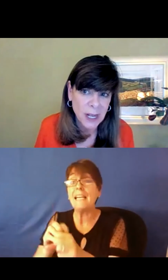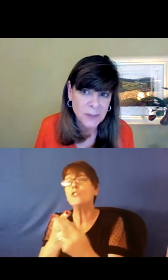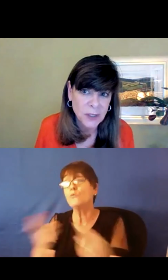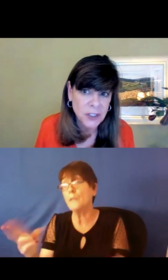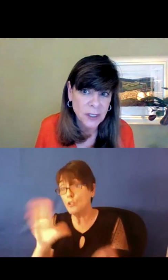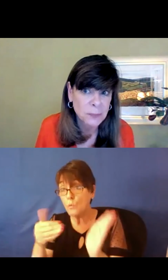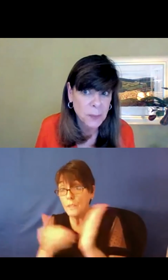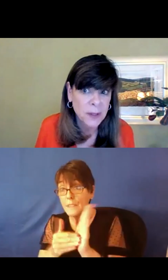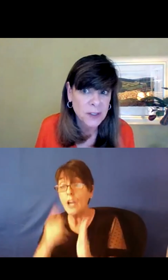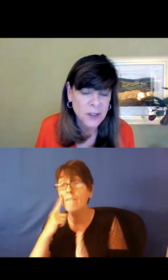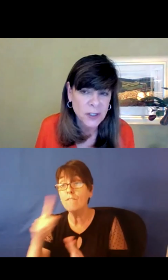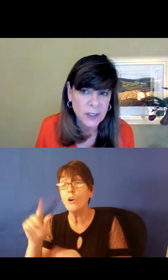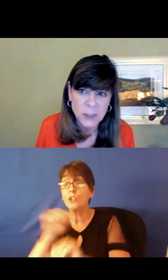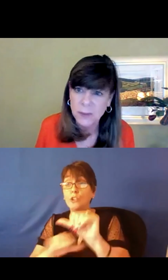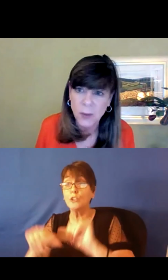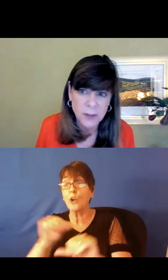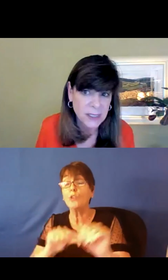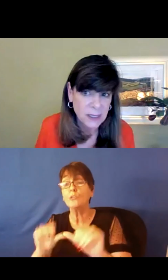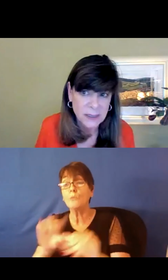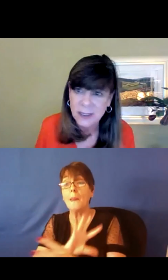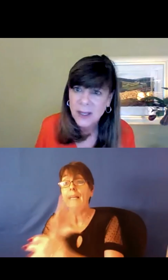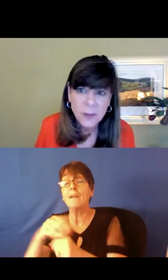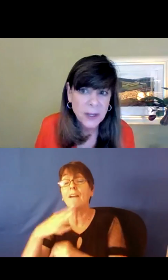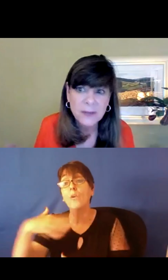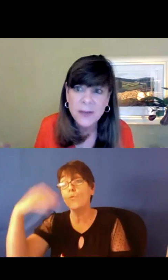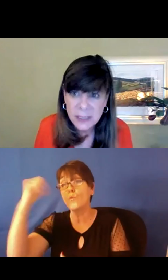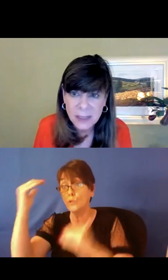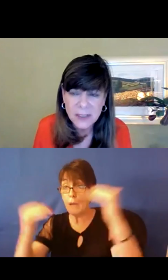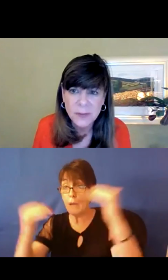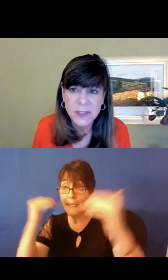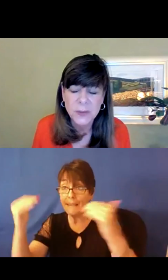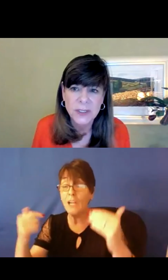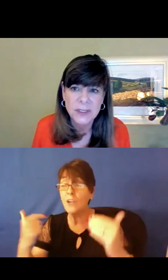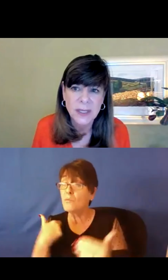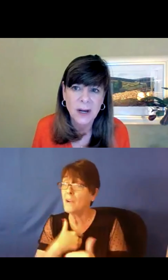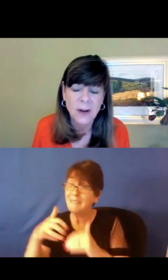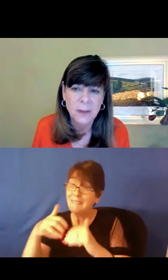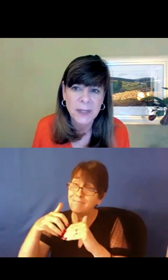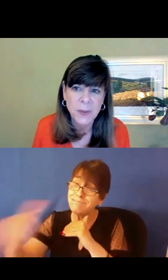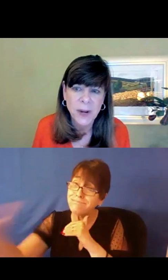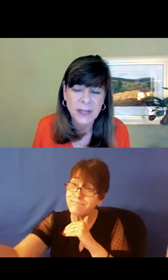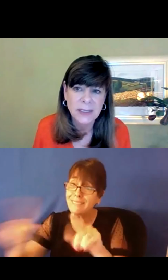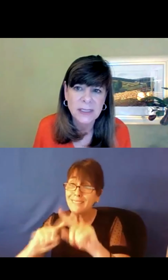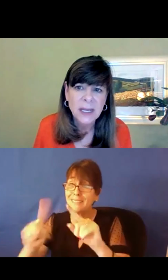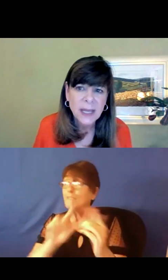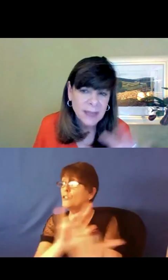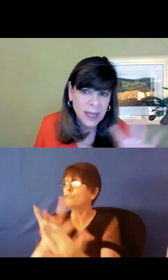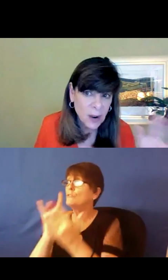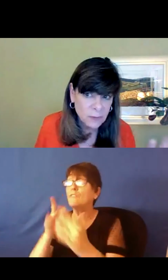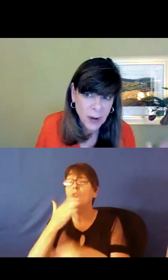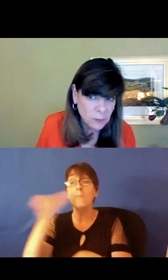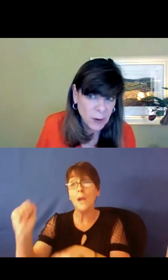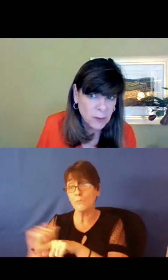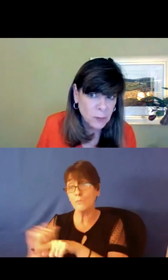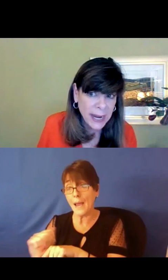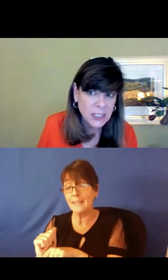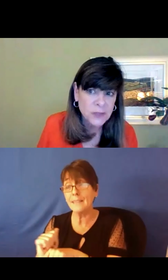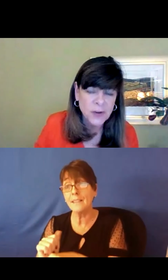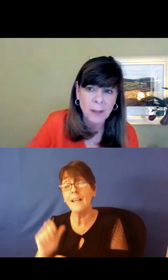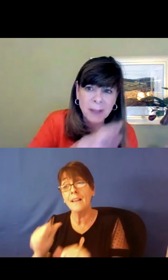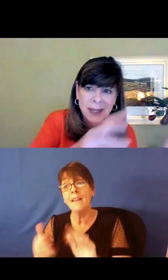for promoting the social engagement of older adults. We have tons of resources there on best practices that run